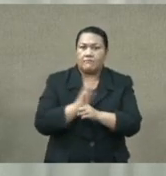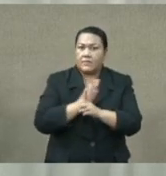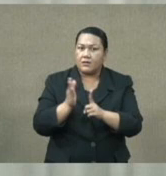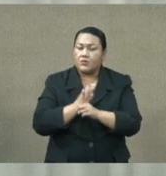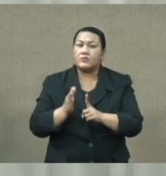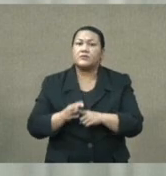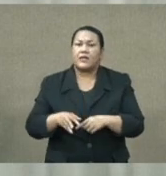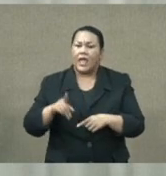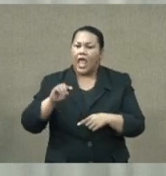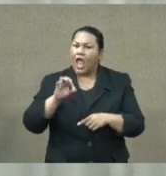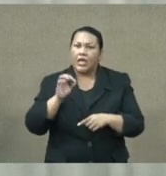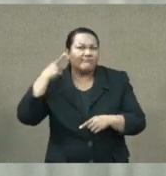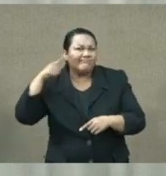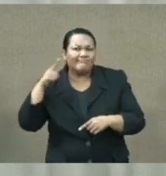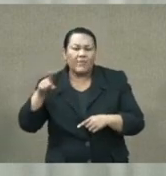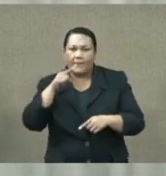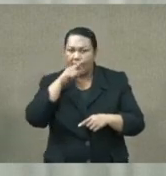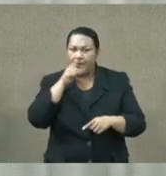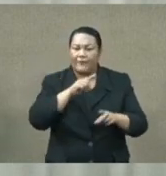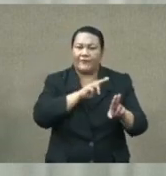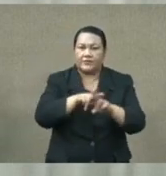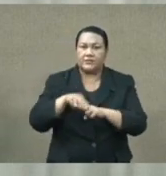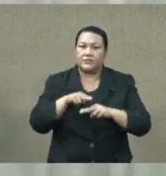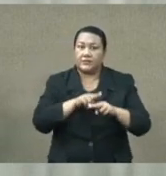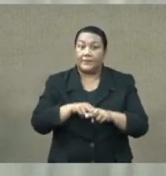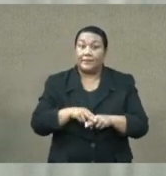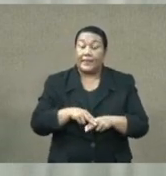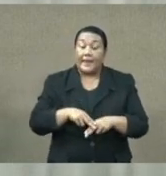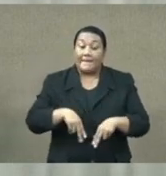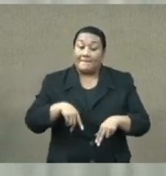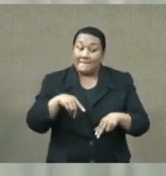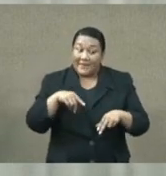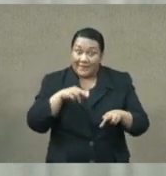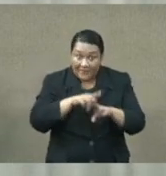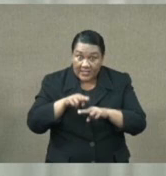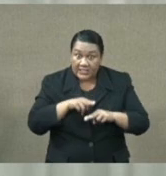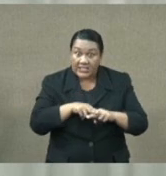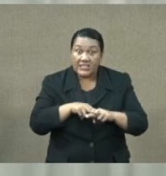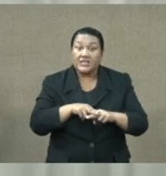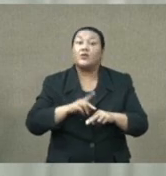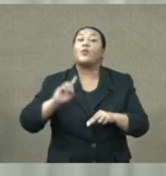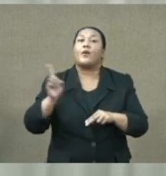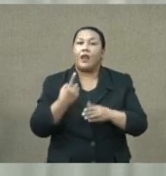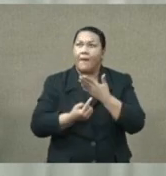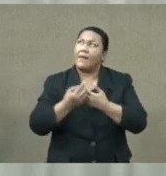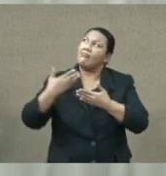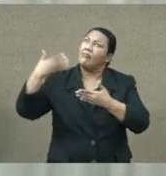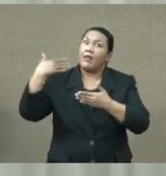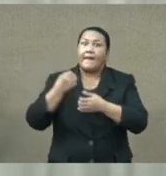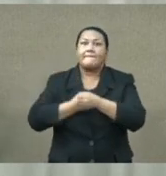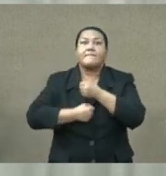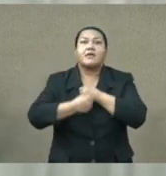peoples of Fiji. Fiji became the South Pacific's first dictatorship of the modern era,